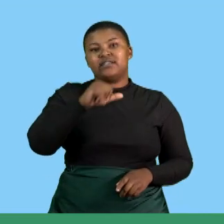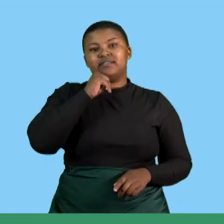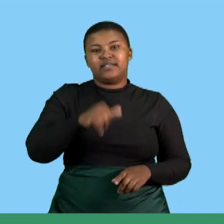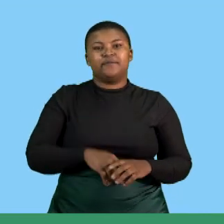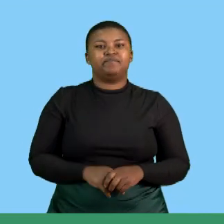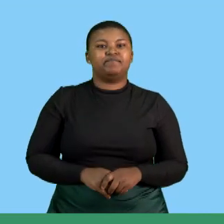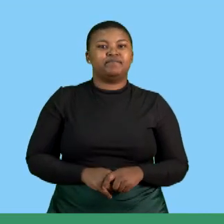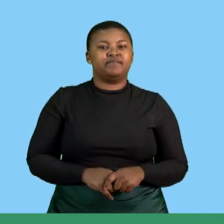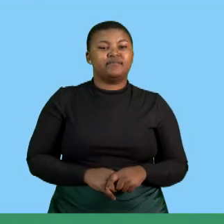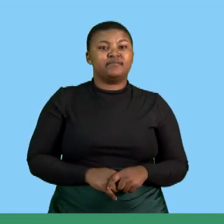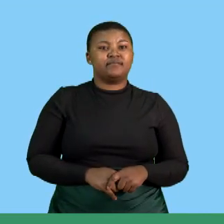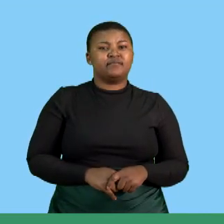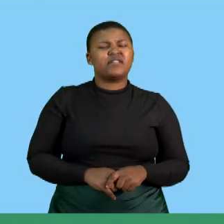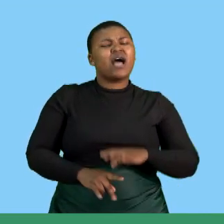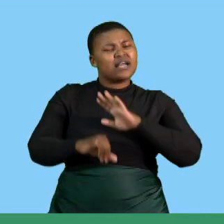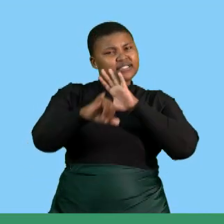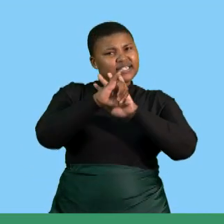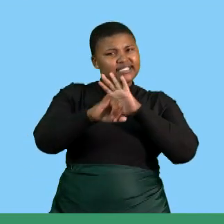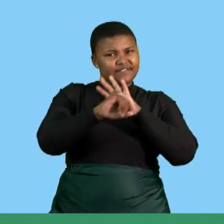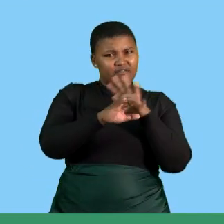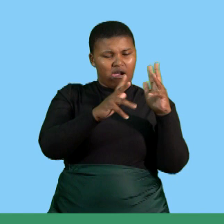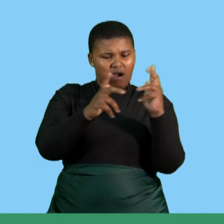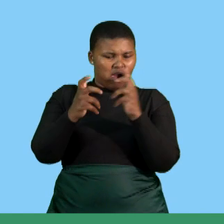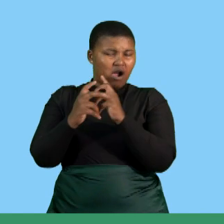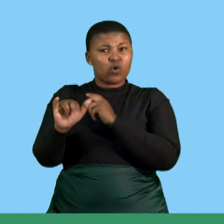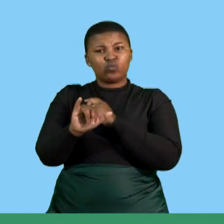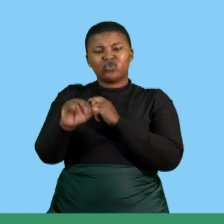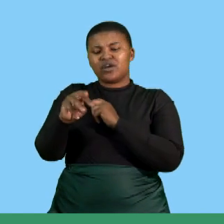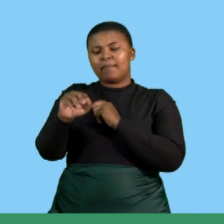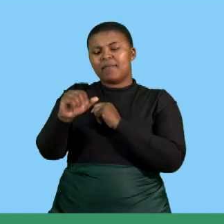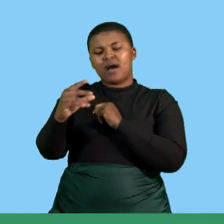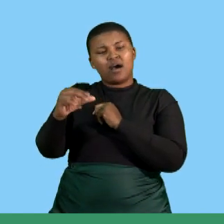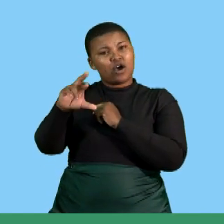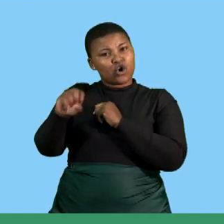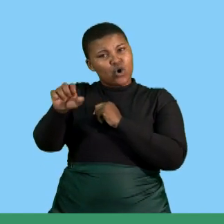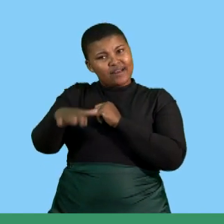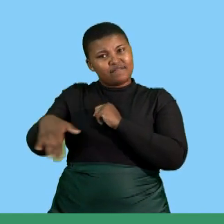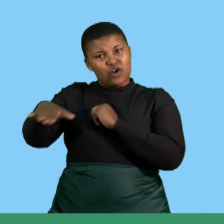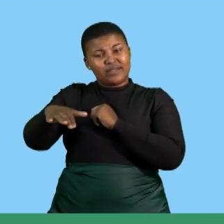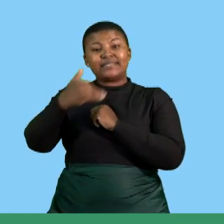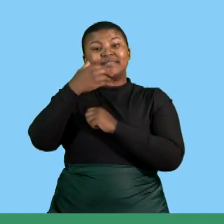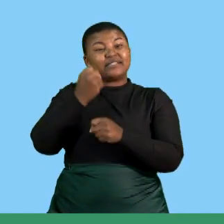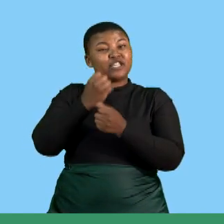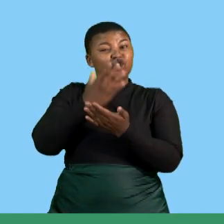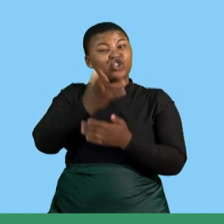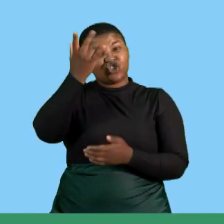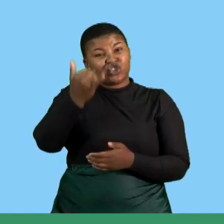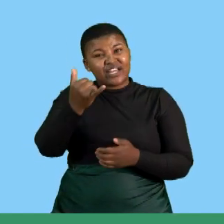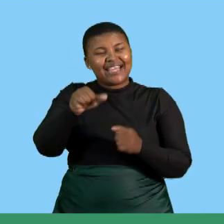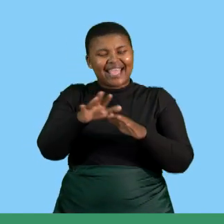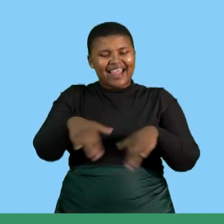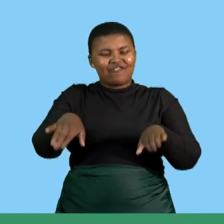then asks, identify the relevant macro environment components. So we must always just check